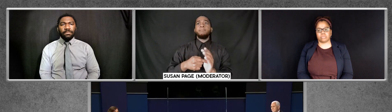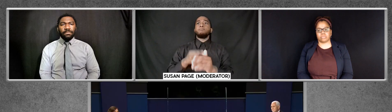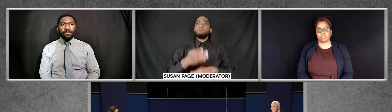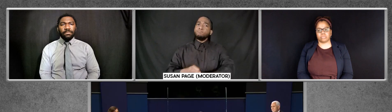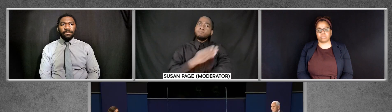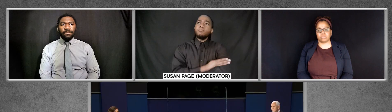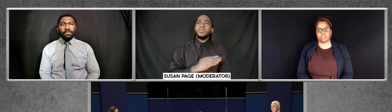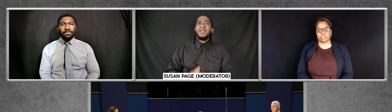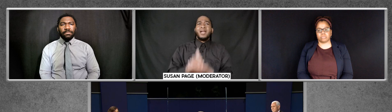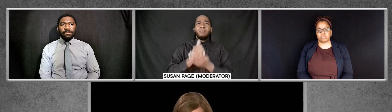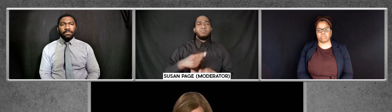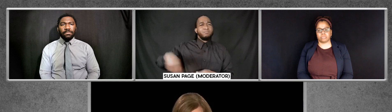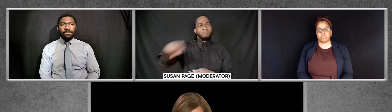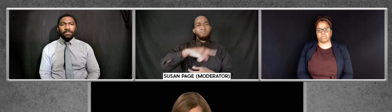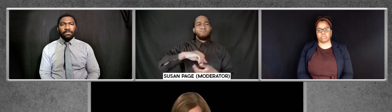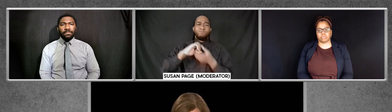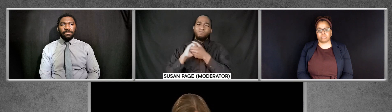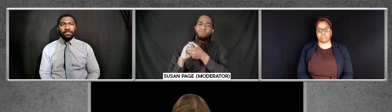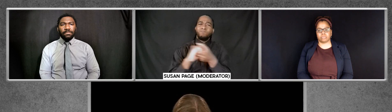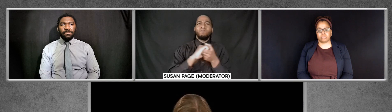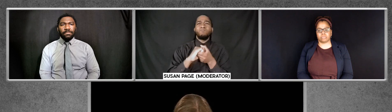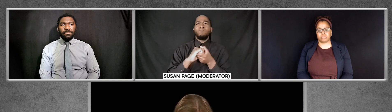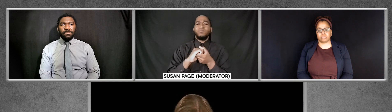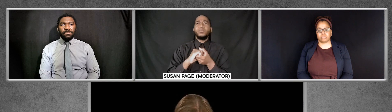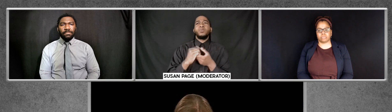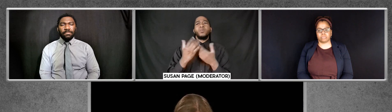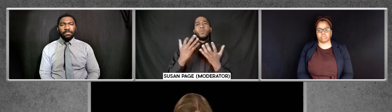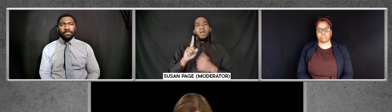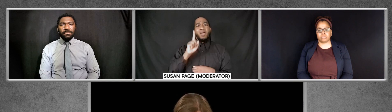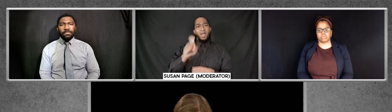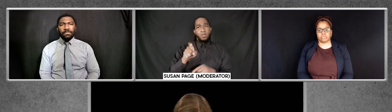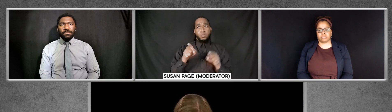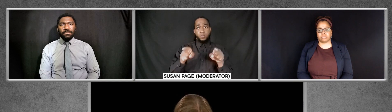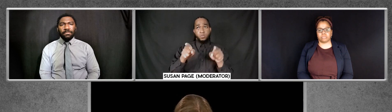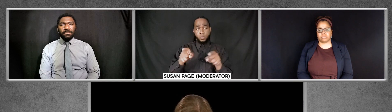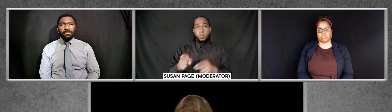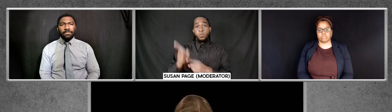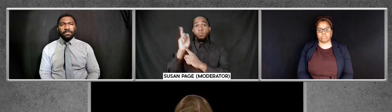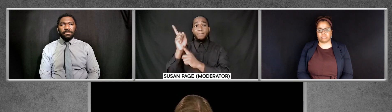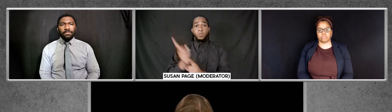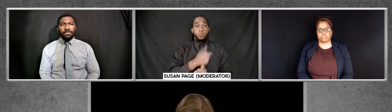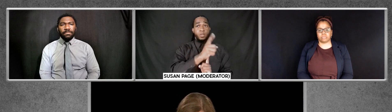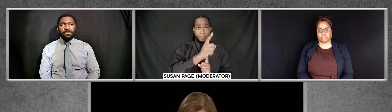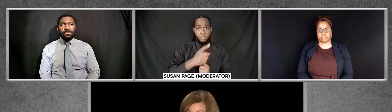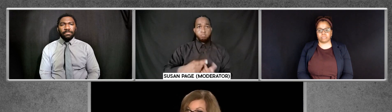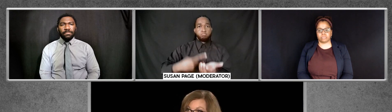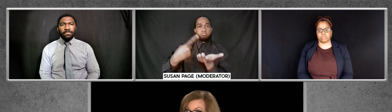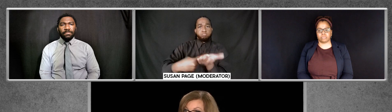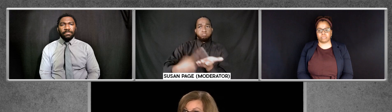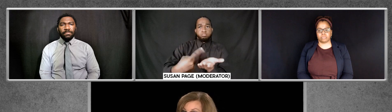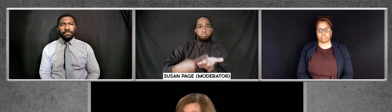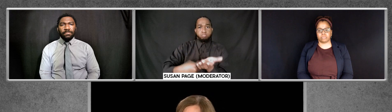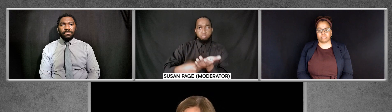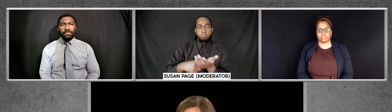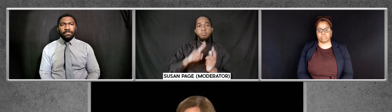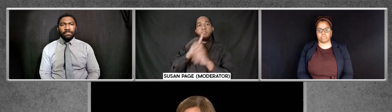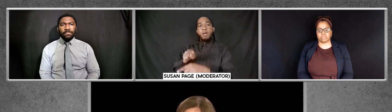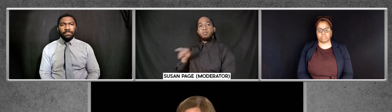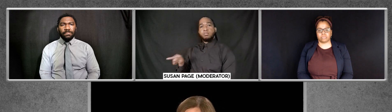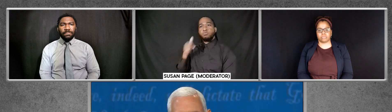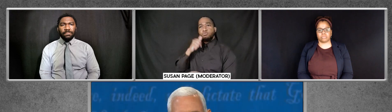end quote. So to each of you in turn, I'd like you to take 1 minute and respond to Brecklin. Vice President Pence, you have 1